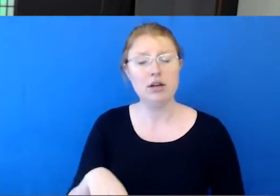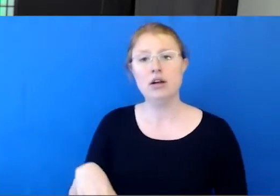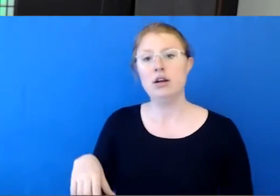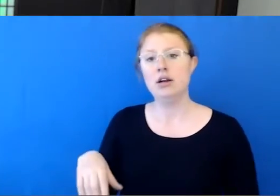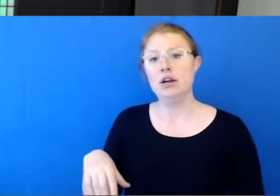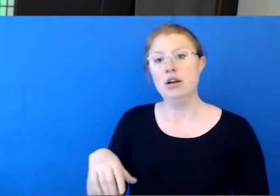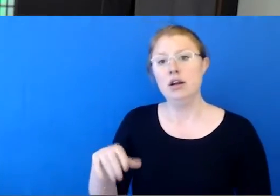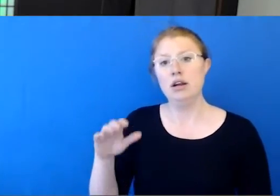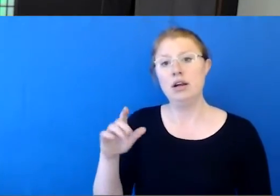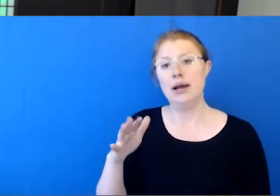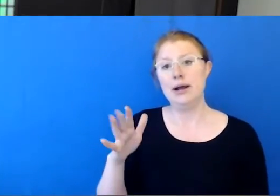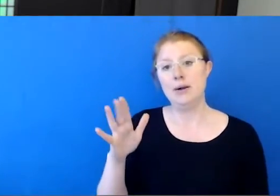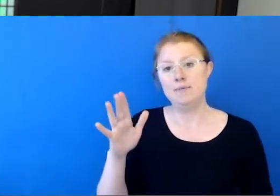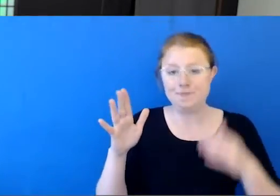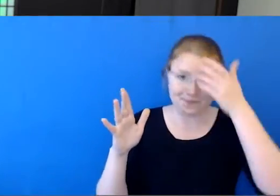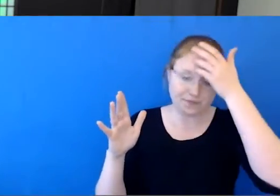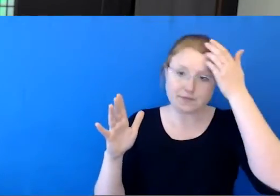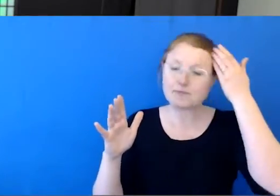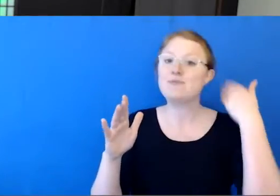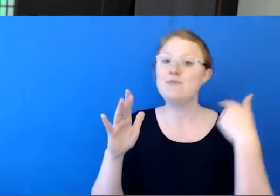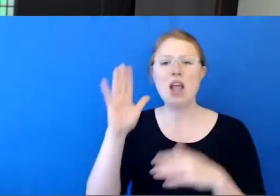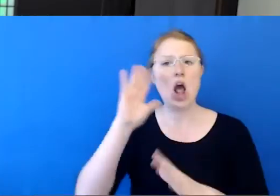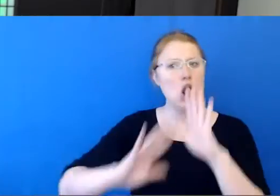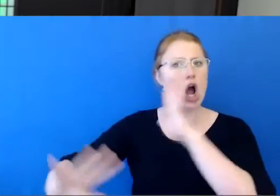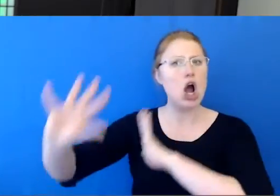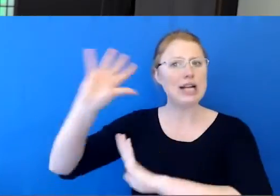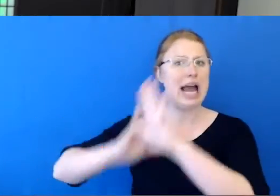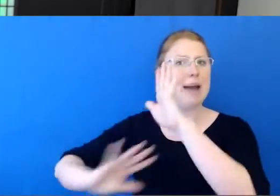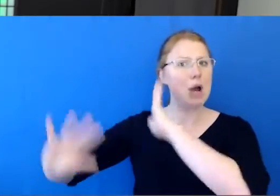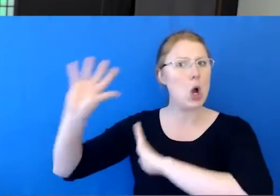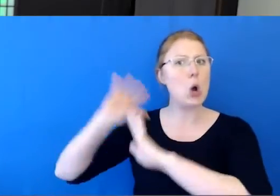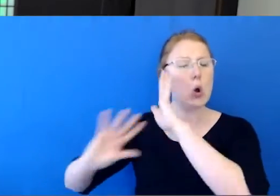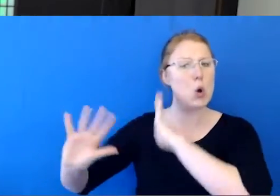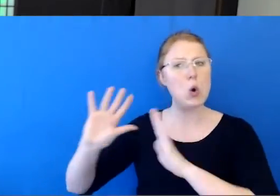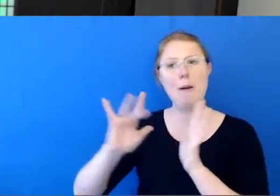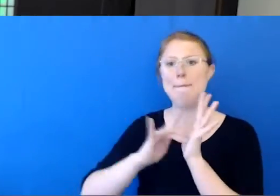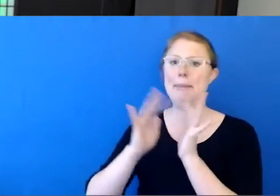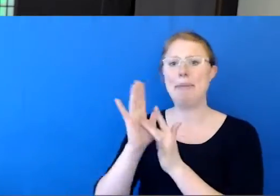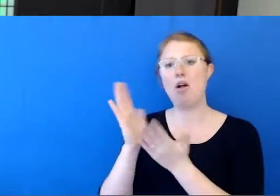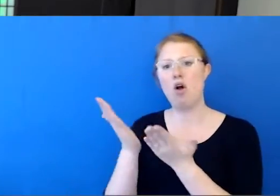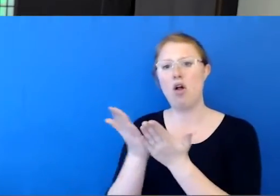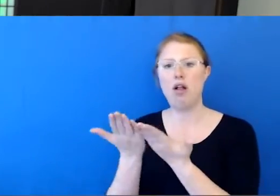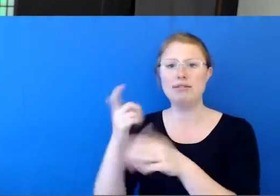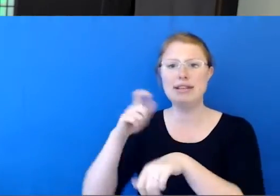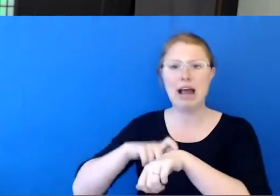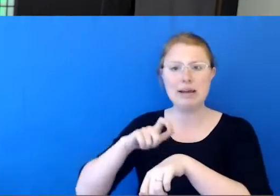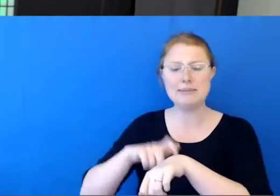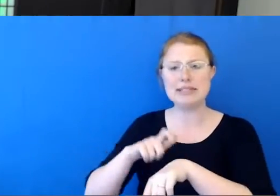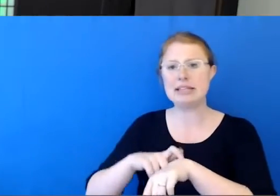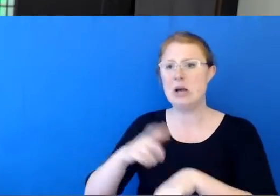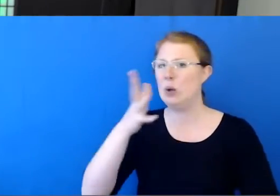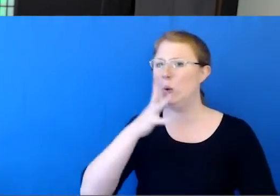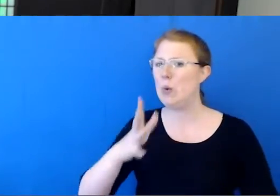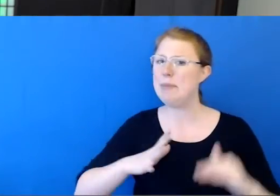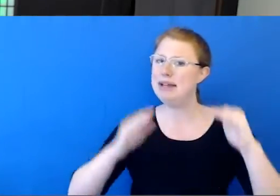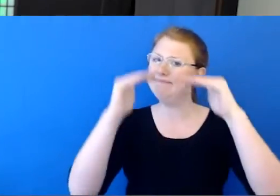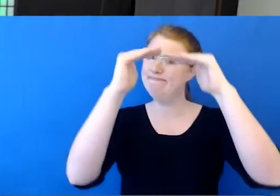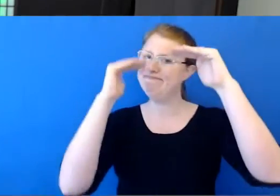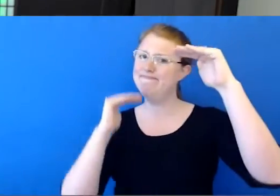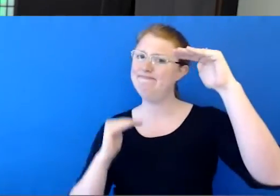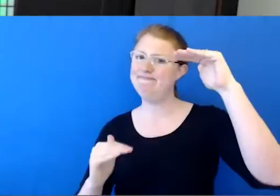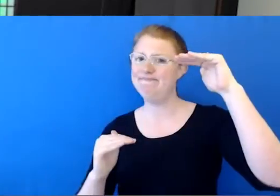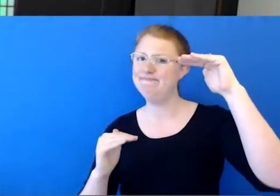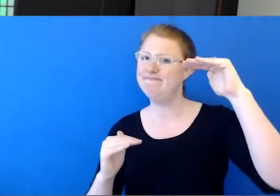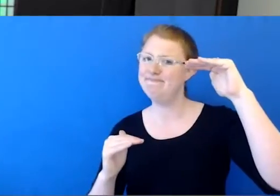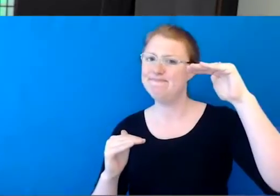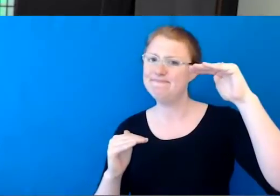old, even in biblical times, women were generally considered to be maybe a kind